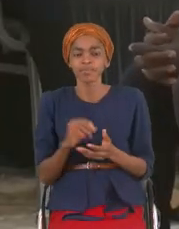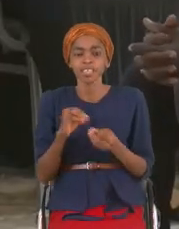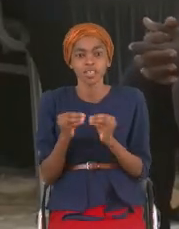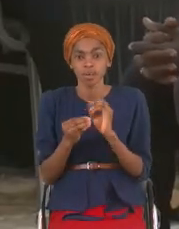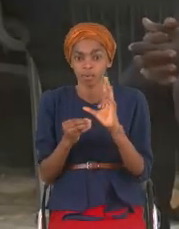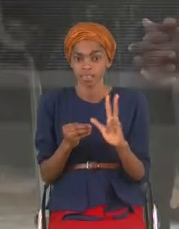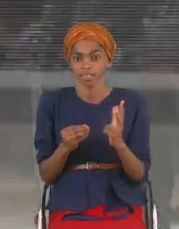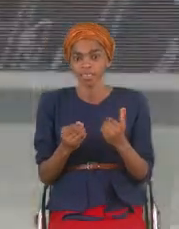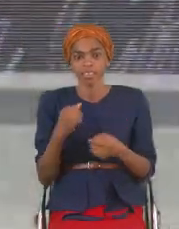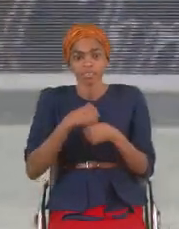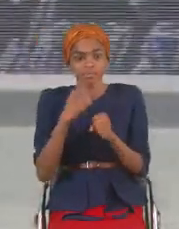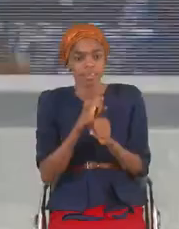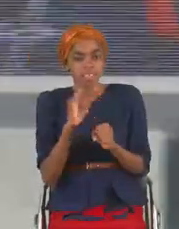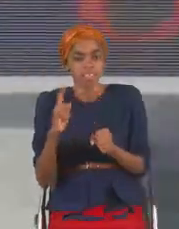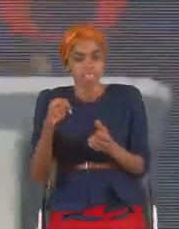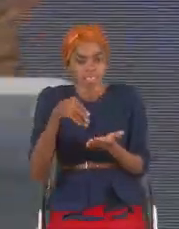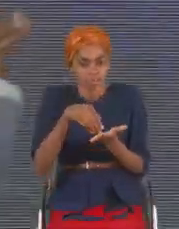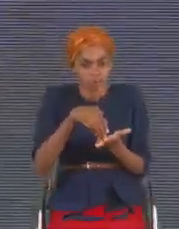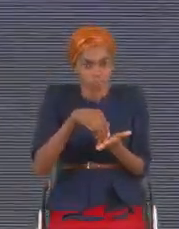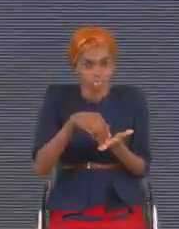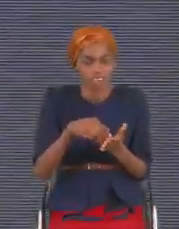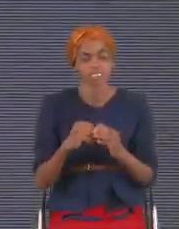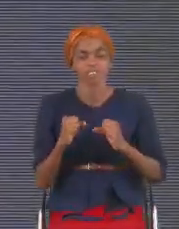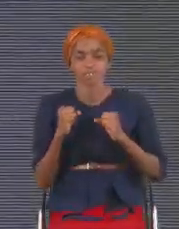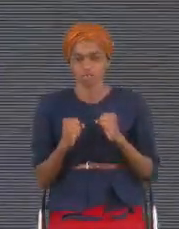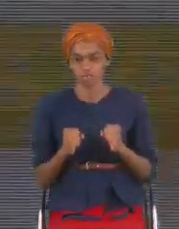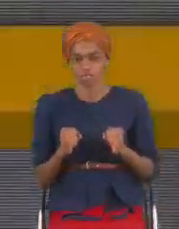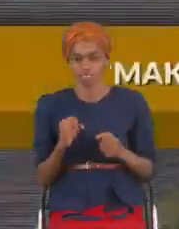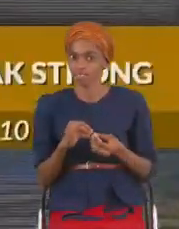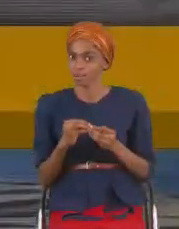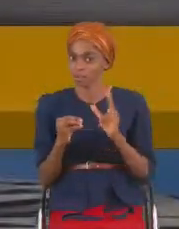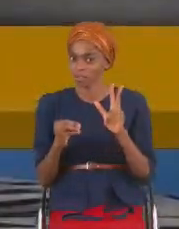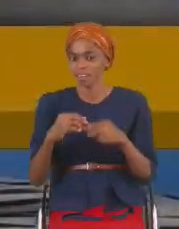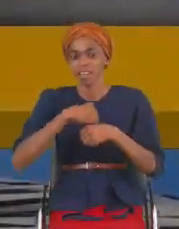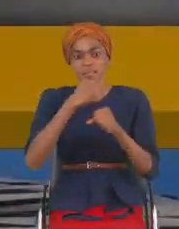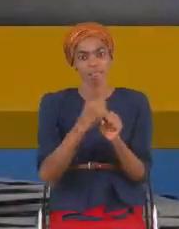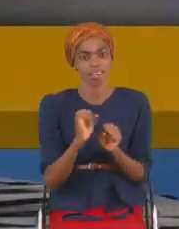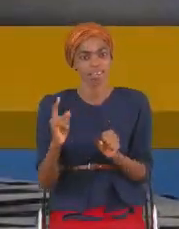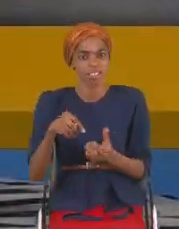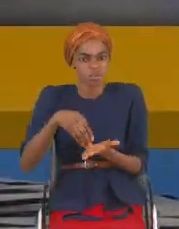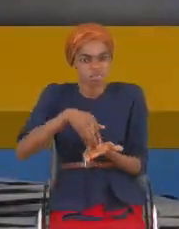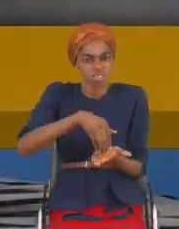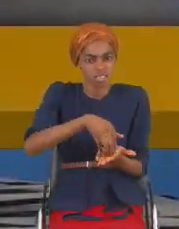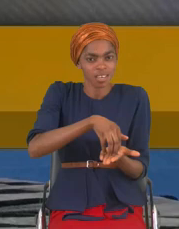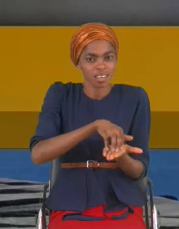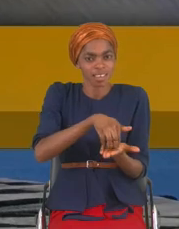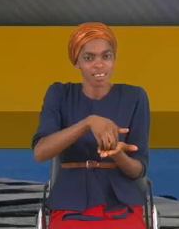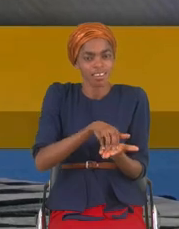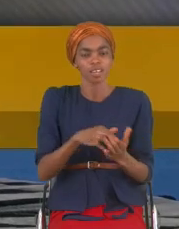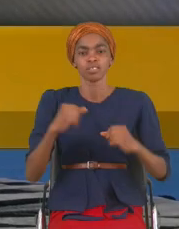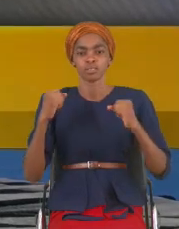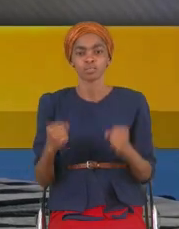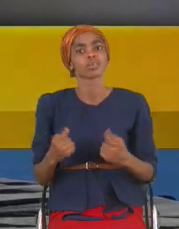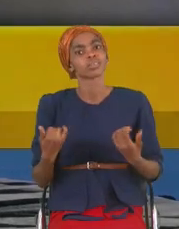three, making the weak strong. Making the weak strong. Now, human beings